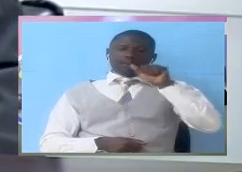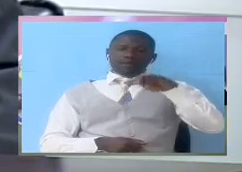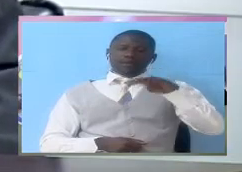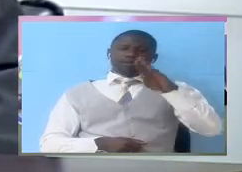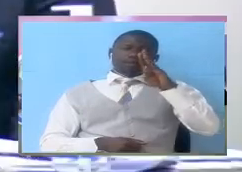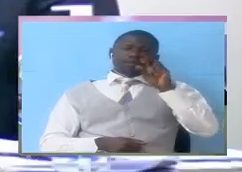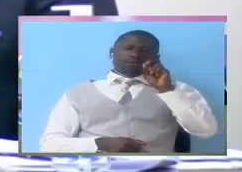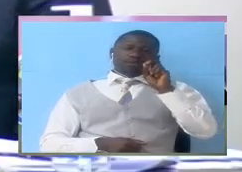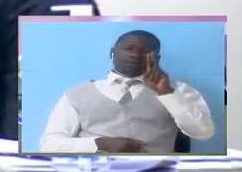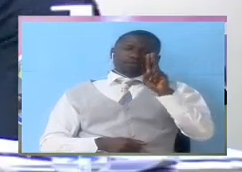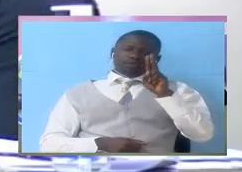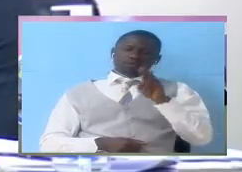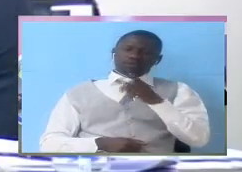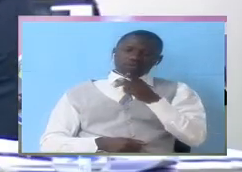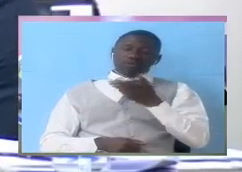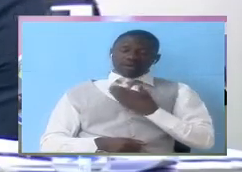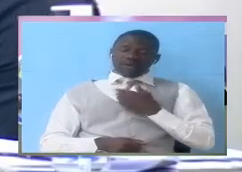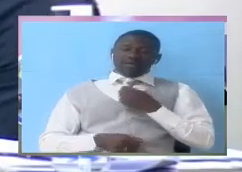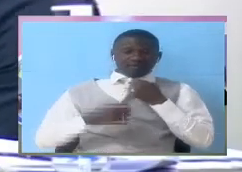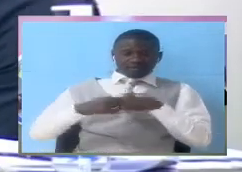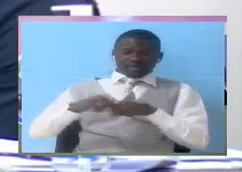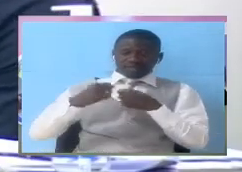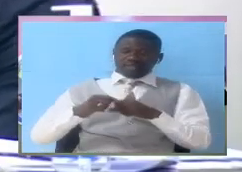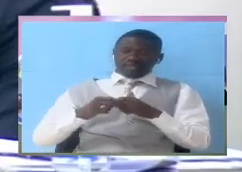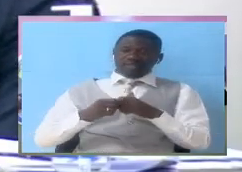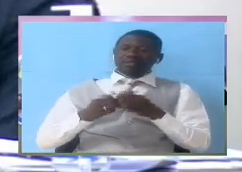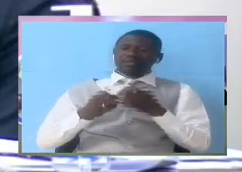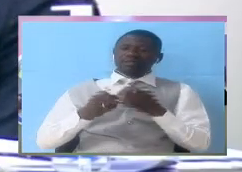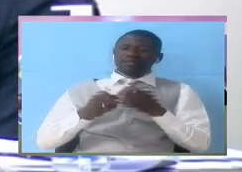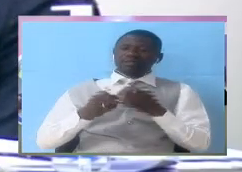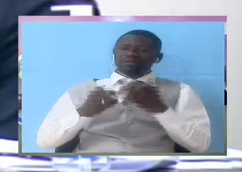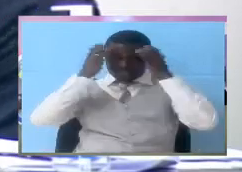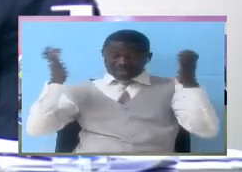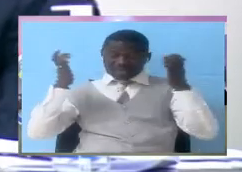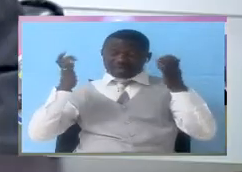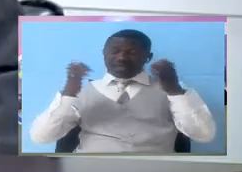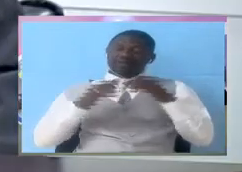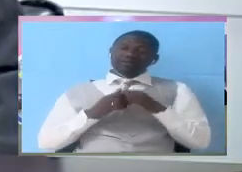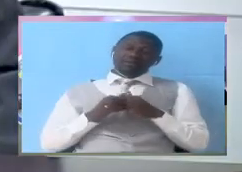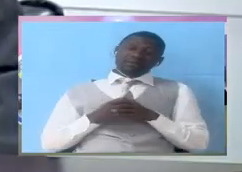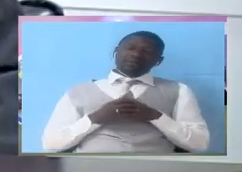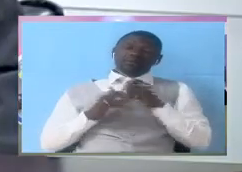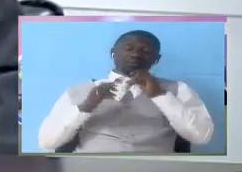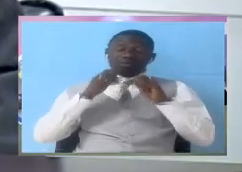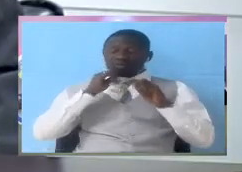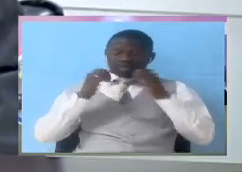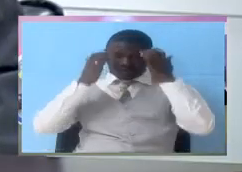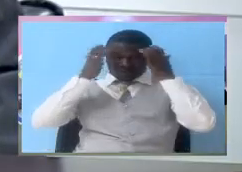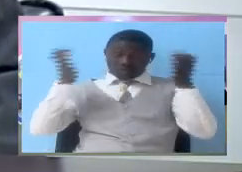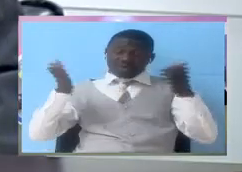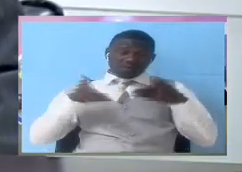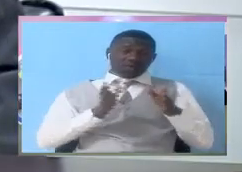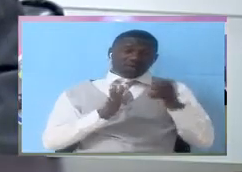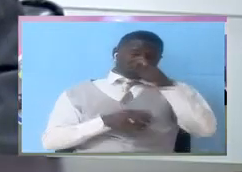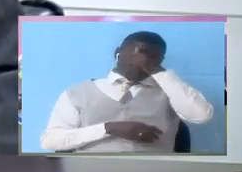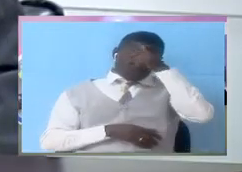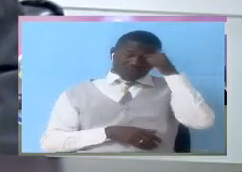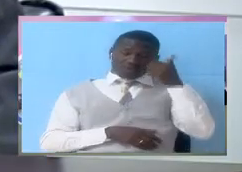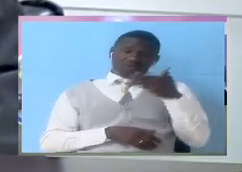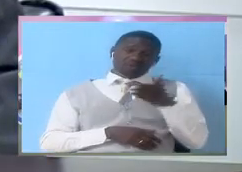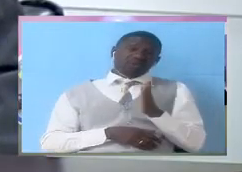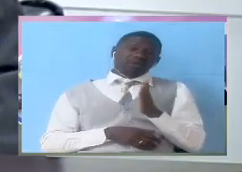you have training in ethics. Yes. Mr. Sambou, jangal nañ la fi ni nga xamne non liggey bi wara